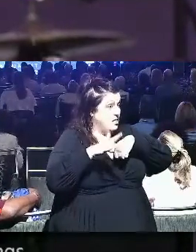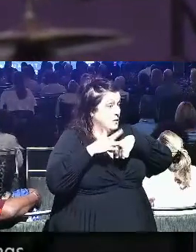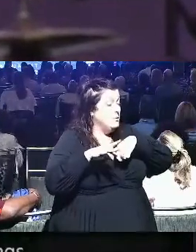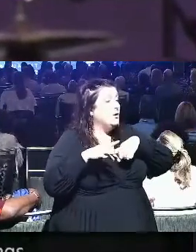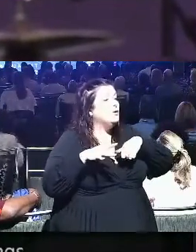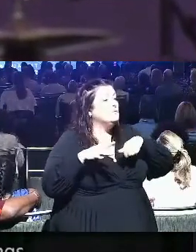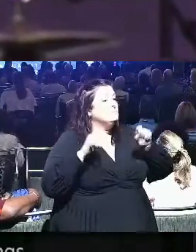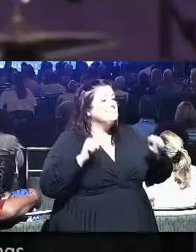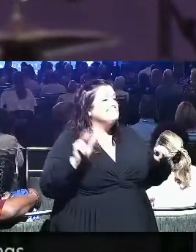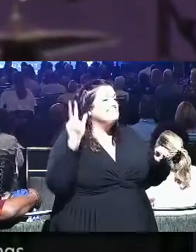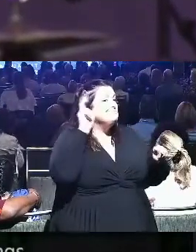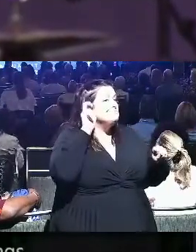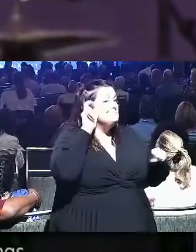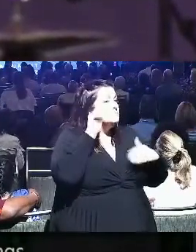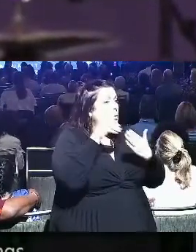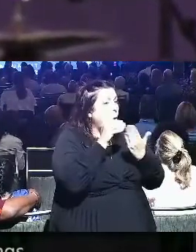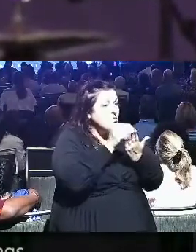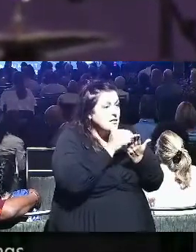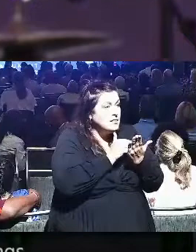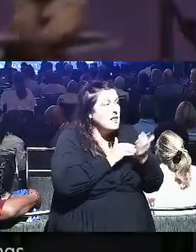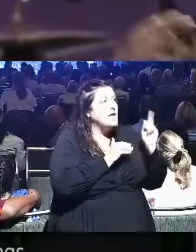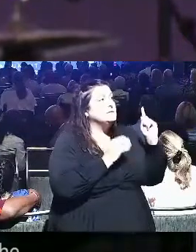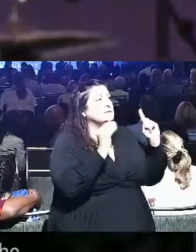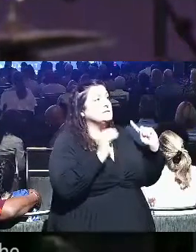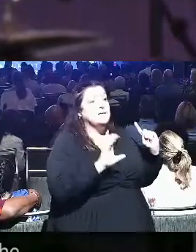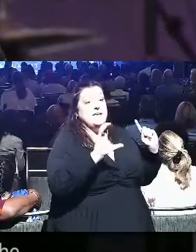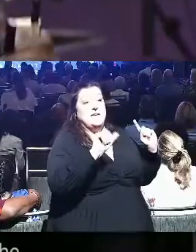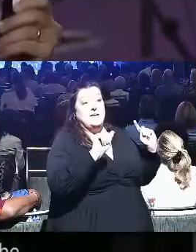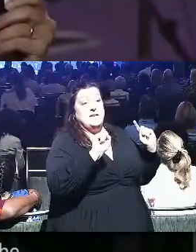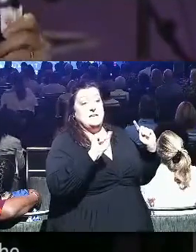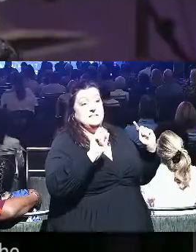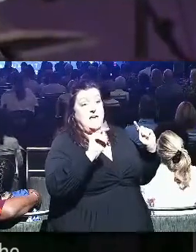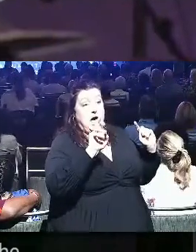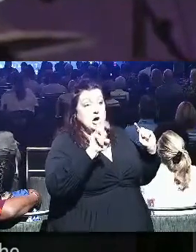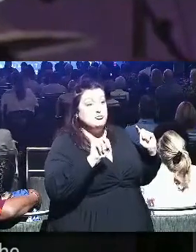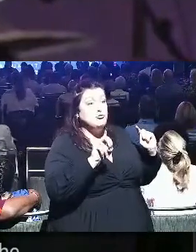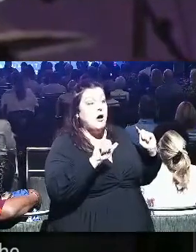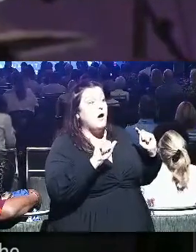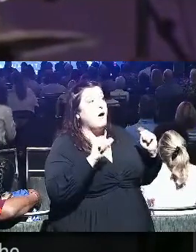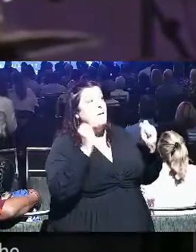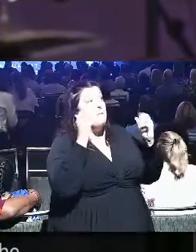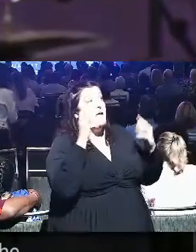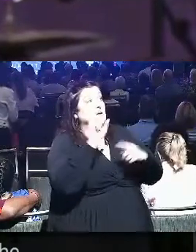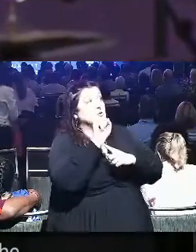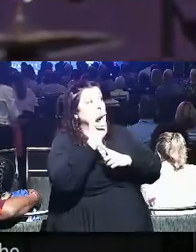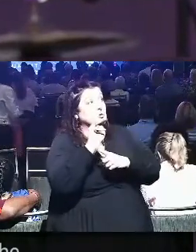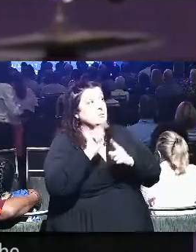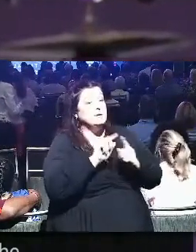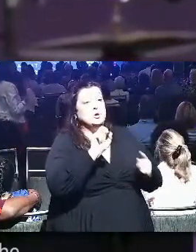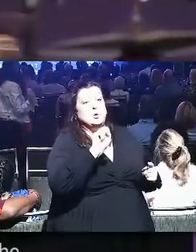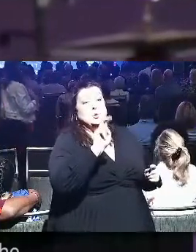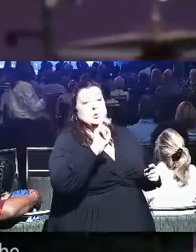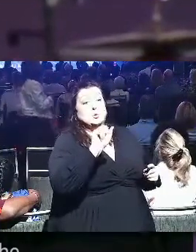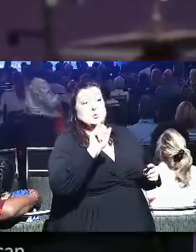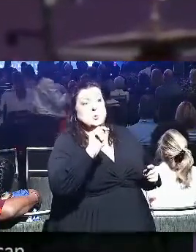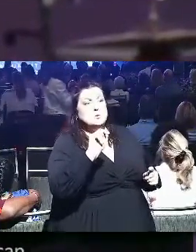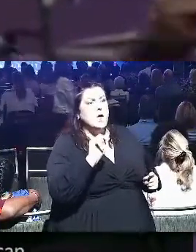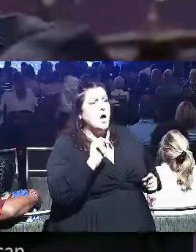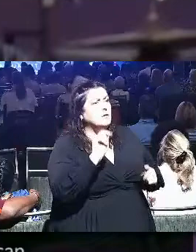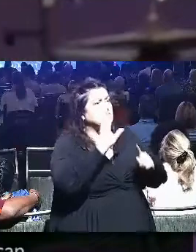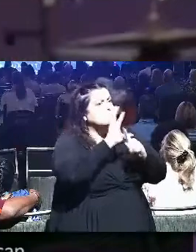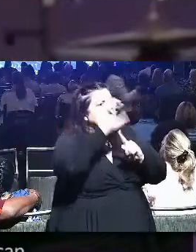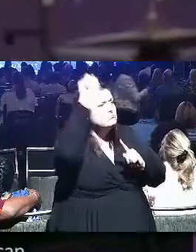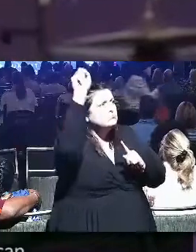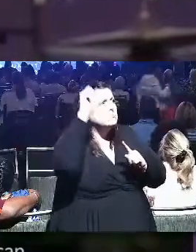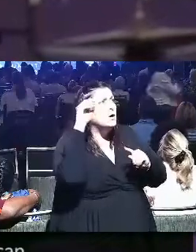that you'll get to hear all the lessons. Cassandra and many others that did social media. Susan Wadeen was a rock star putting all that app and